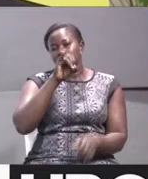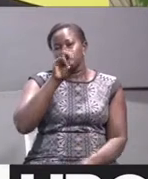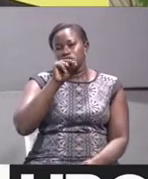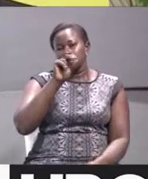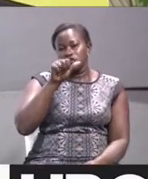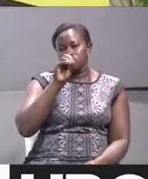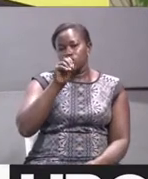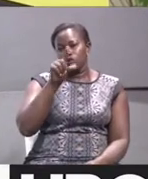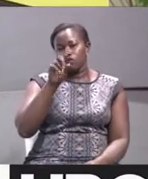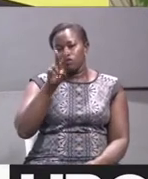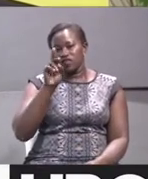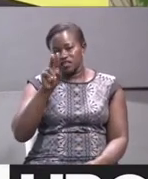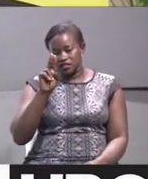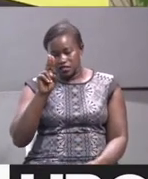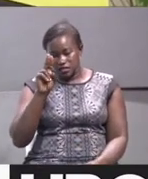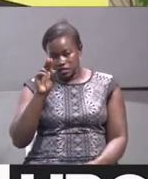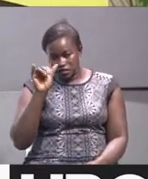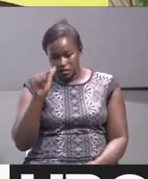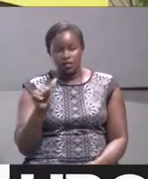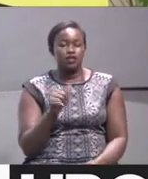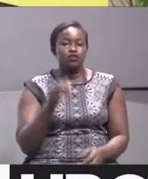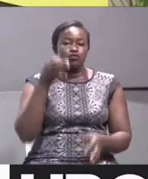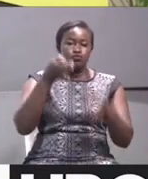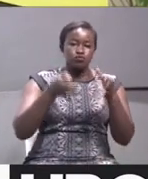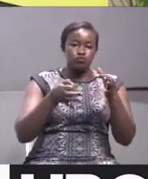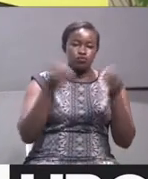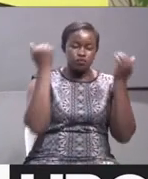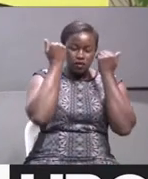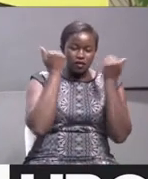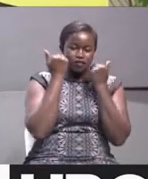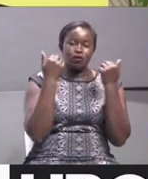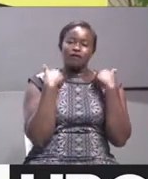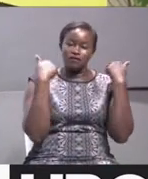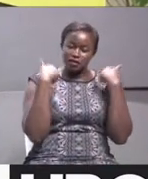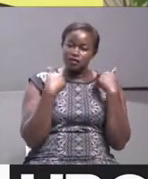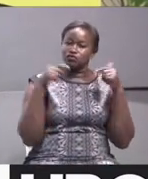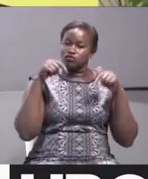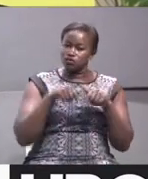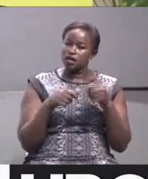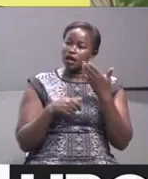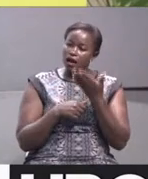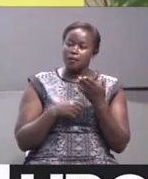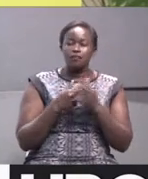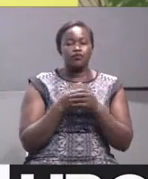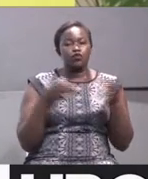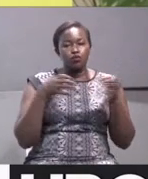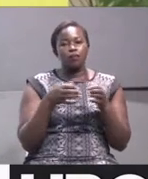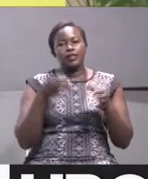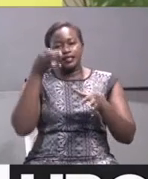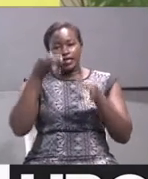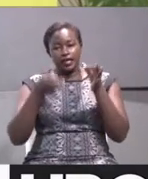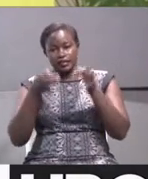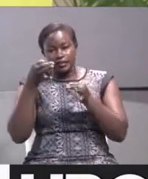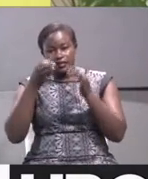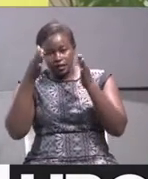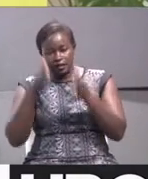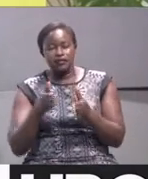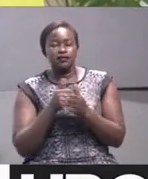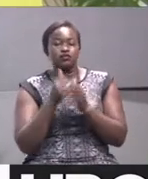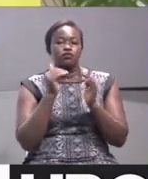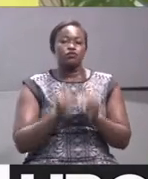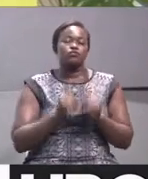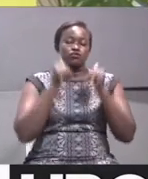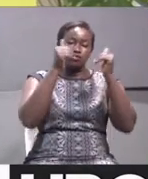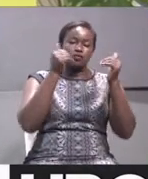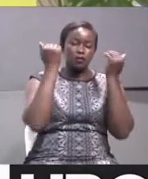the judicial officers today who are comprised of the justices of the Supreme Court and